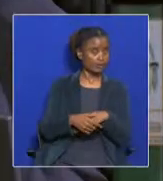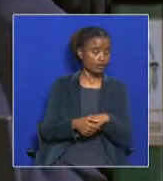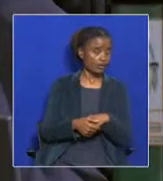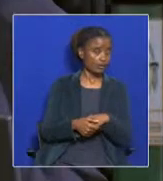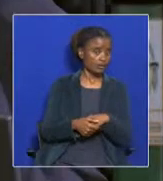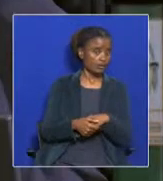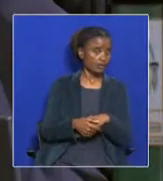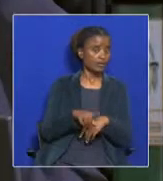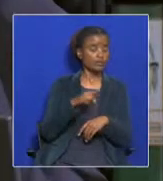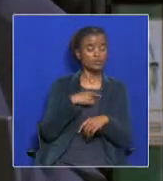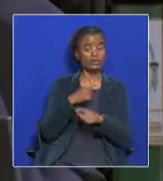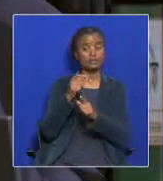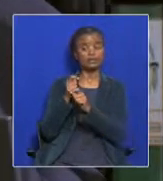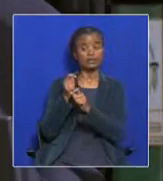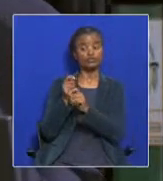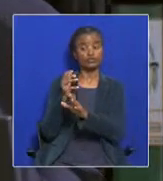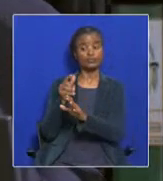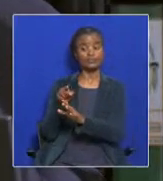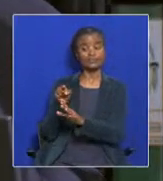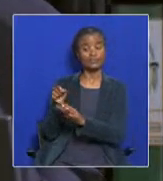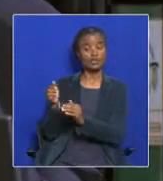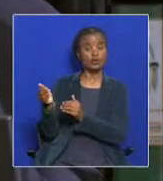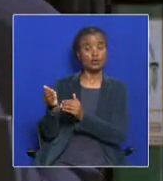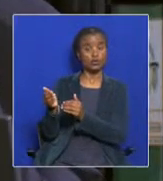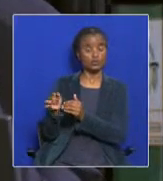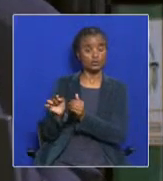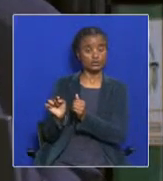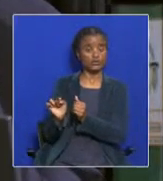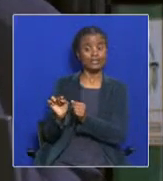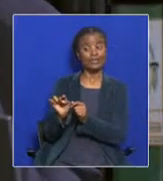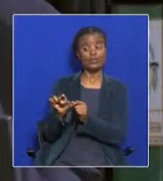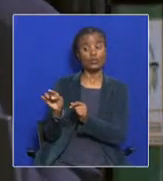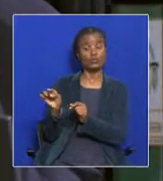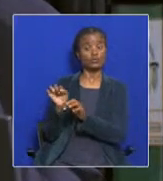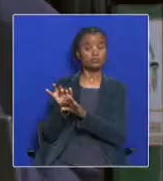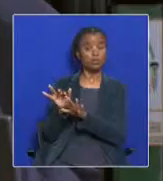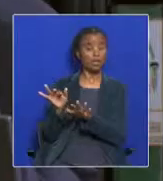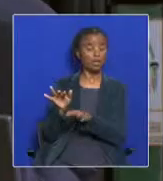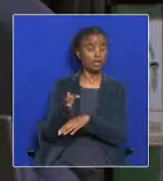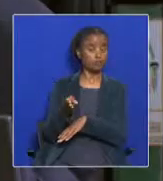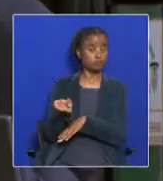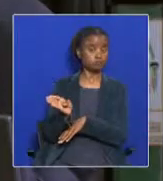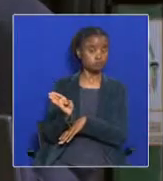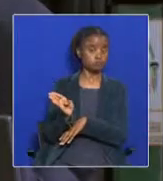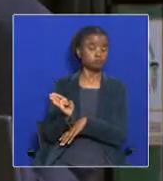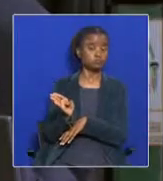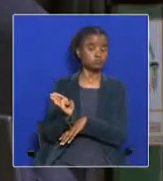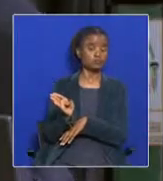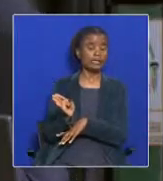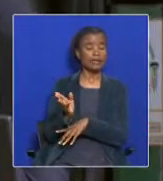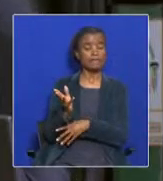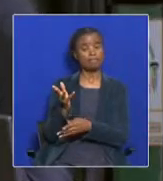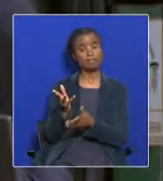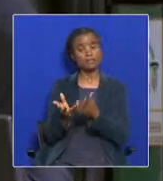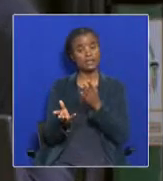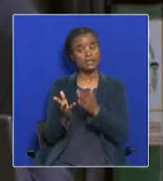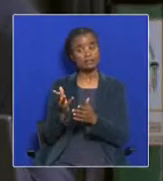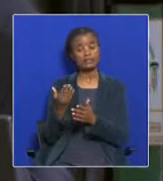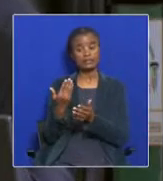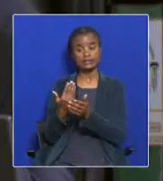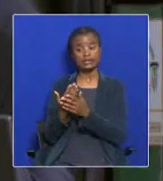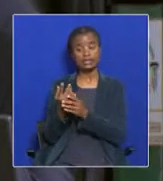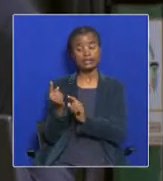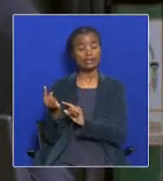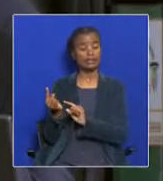by, and those people from the township just might come here and